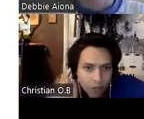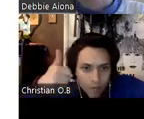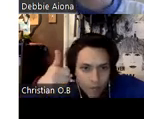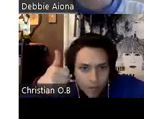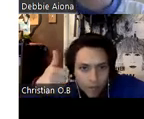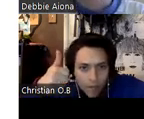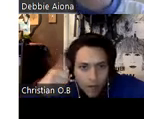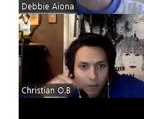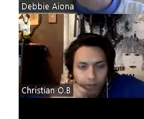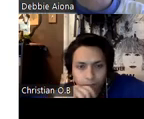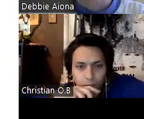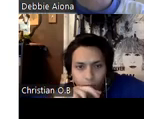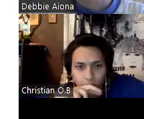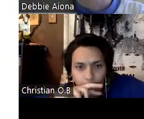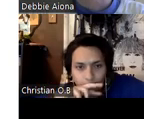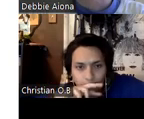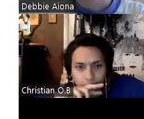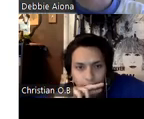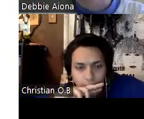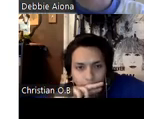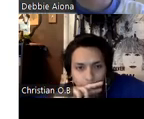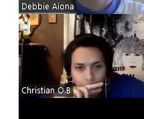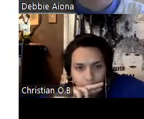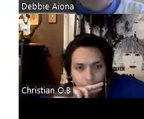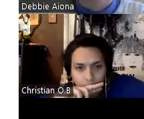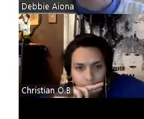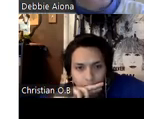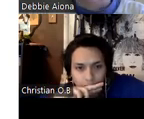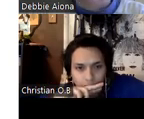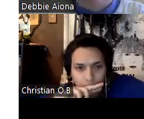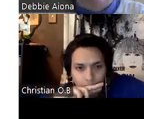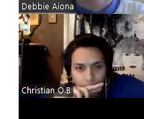I see no. I see a thumbs up from